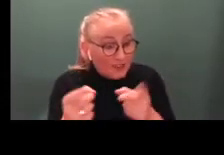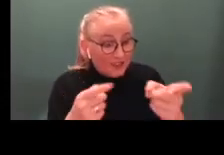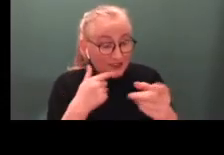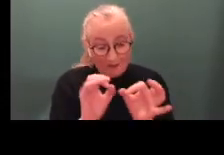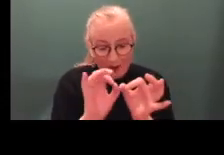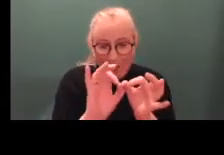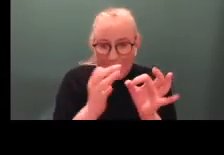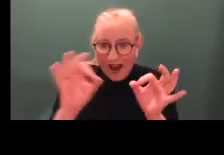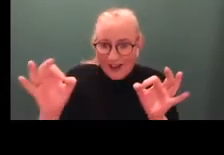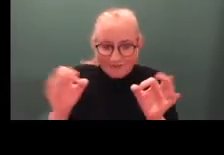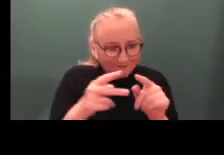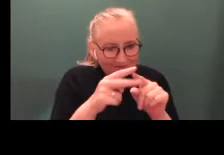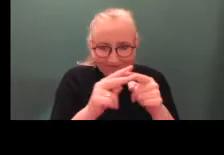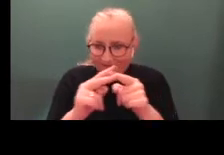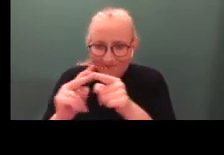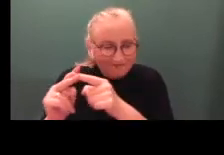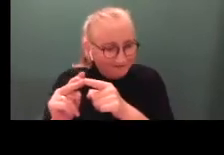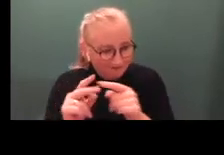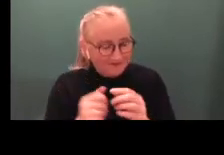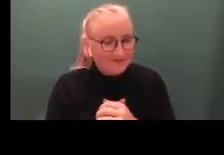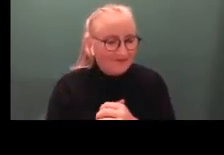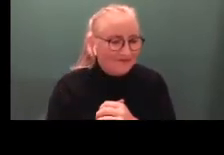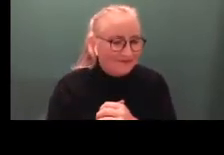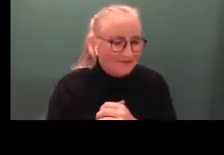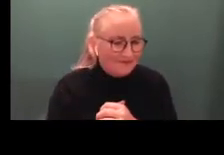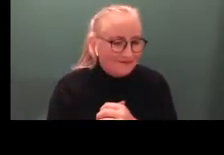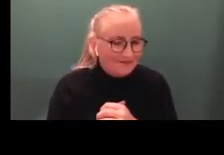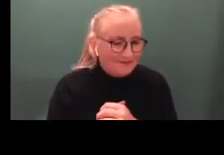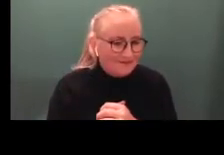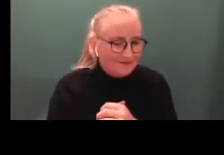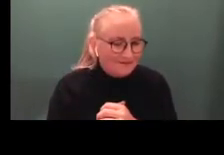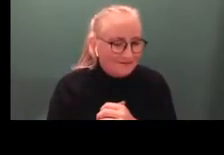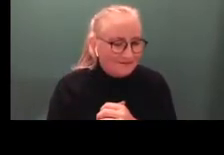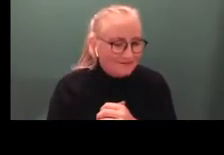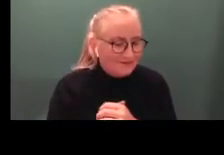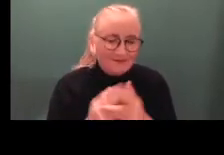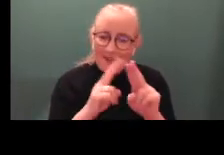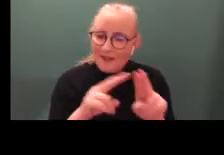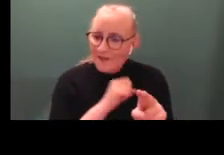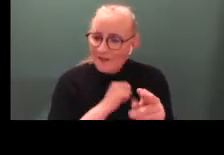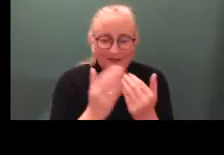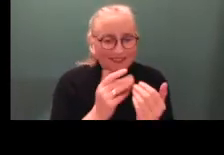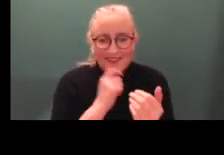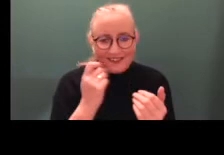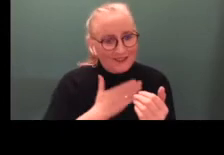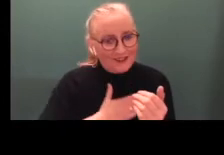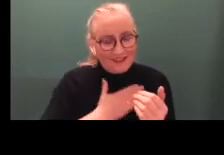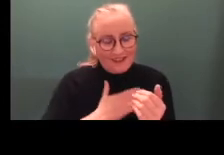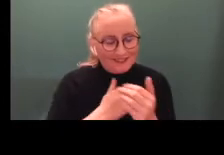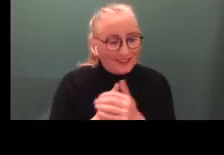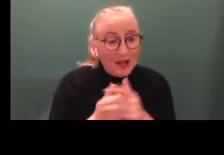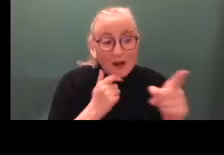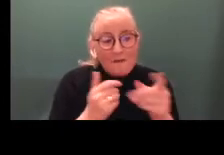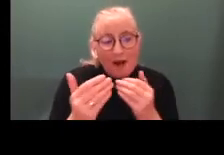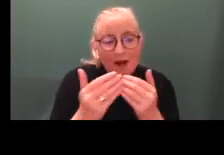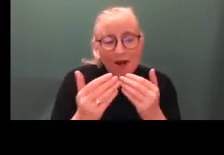and stuff. Okay. Like one time I would have done my own soldering and stuff. Yeah? And that's a really difficult